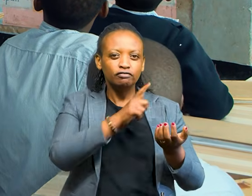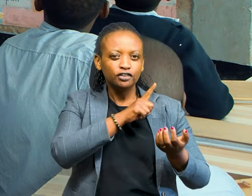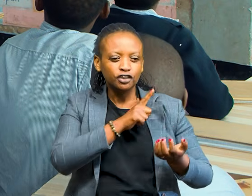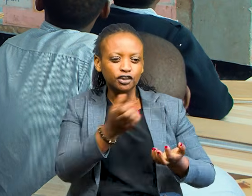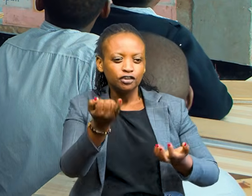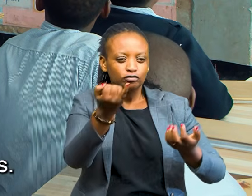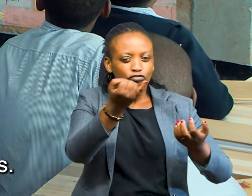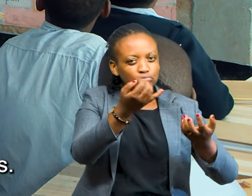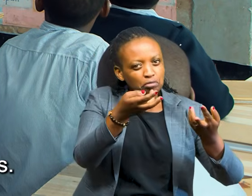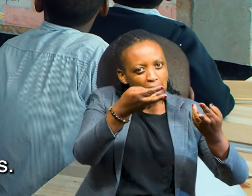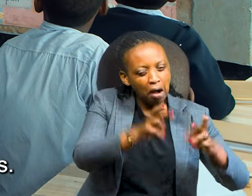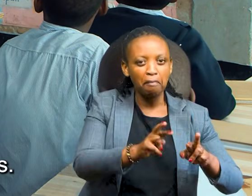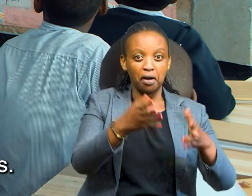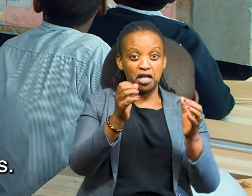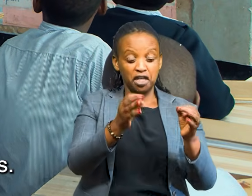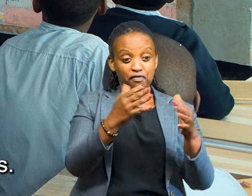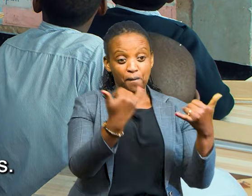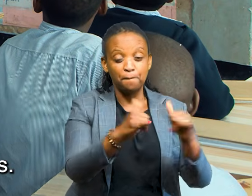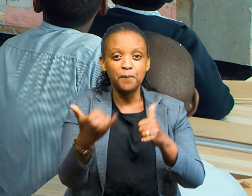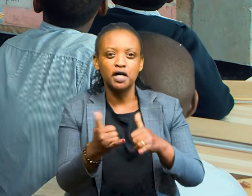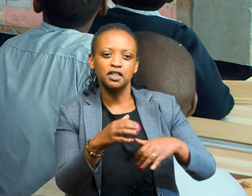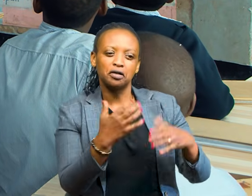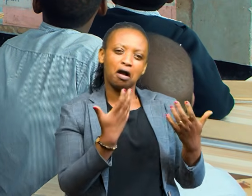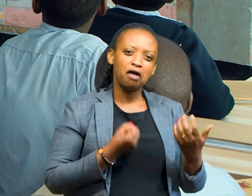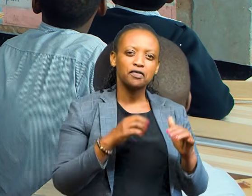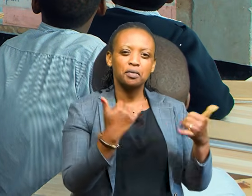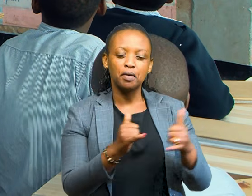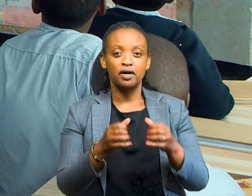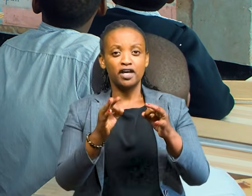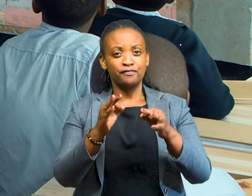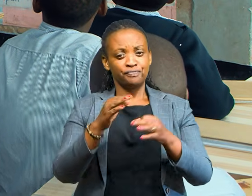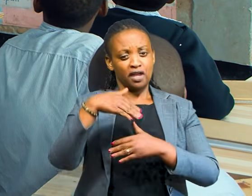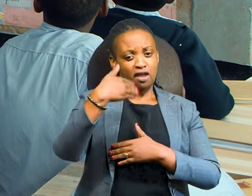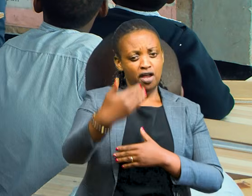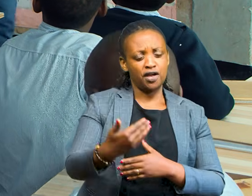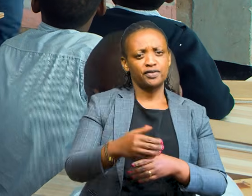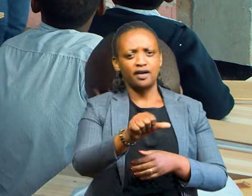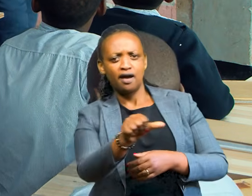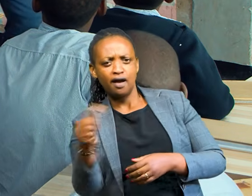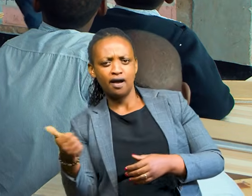draw. That is when we are playing games. But then there are